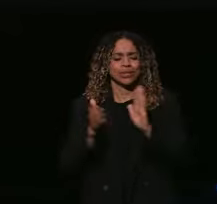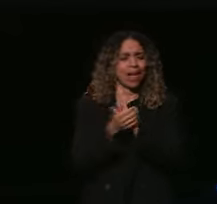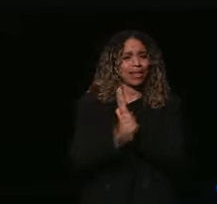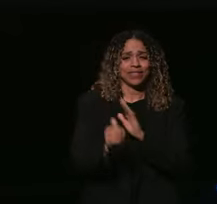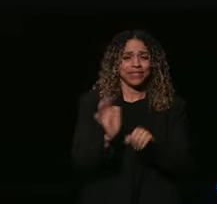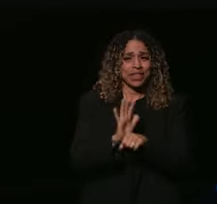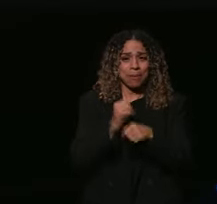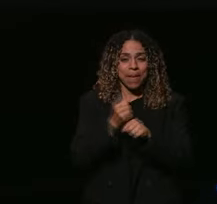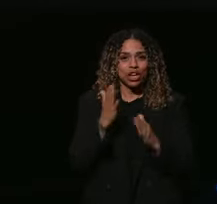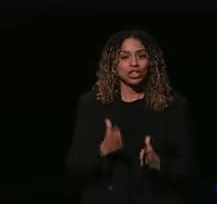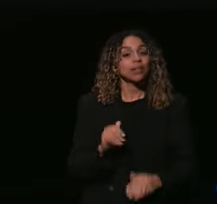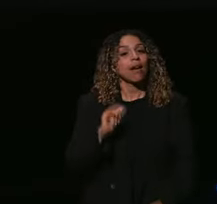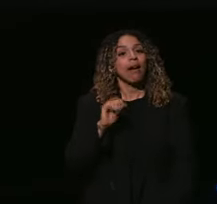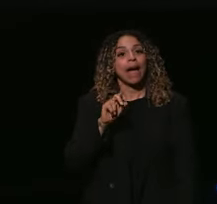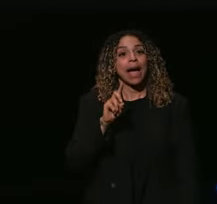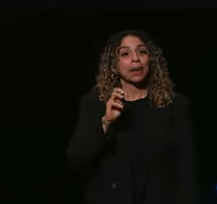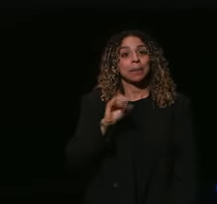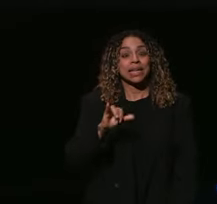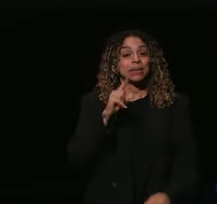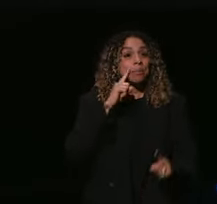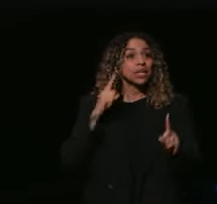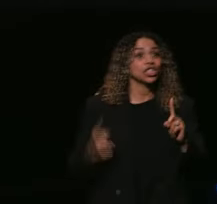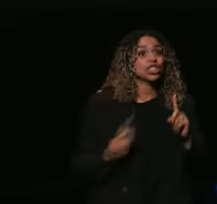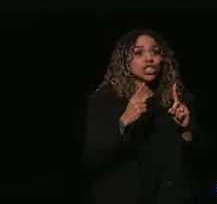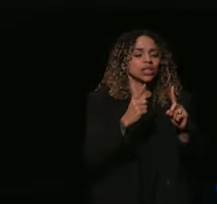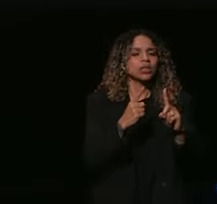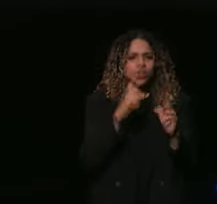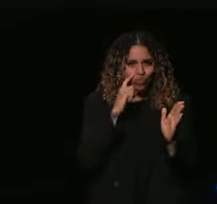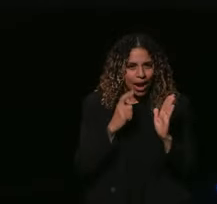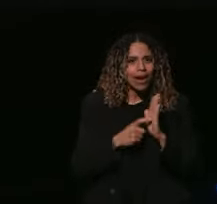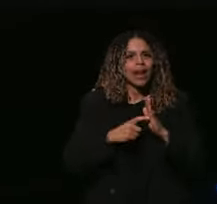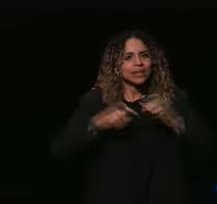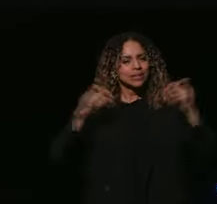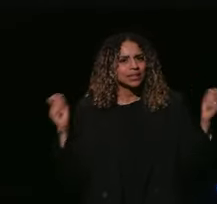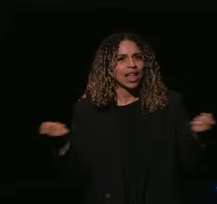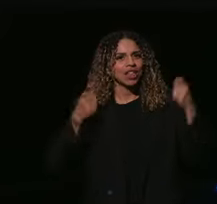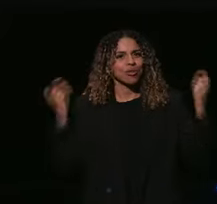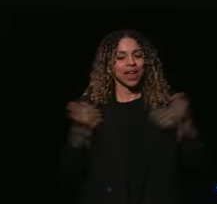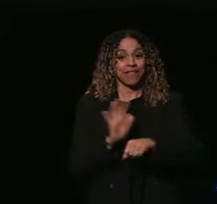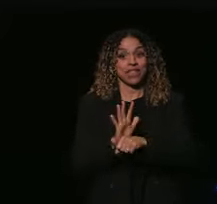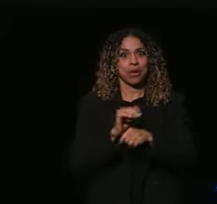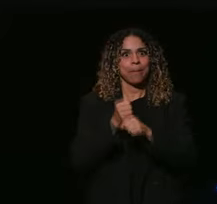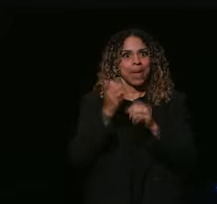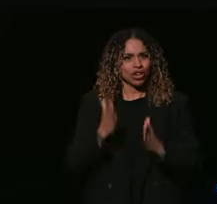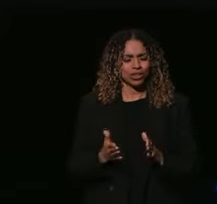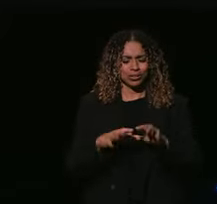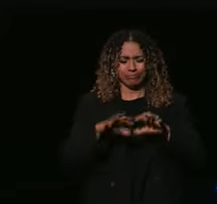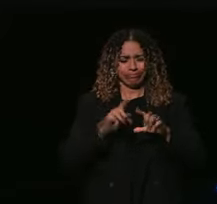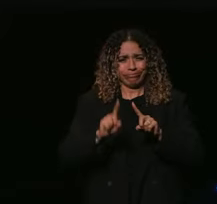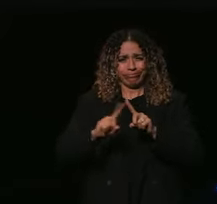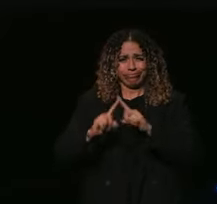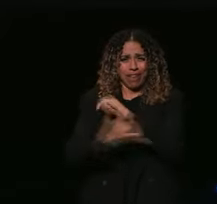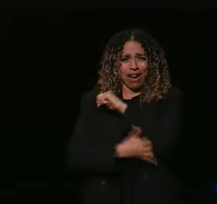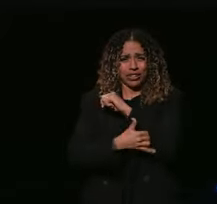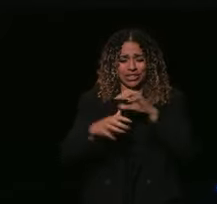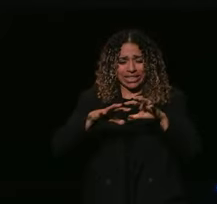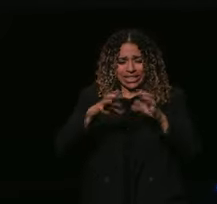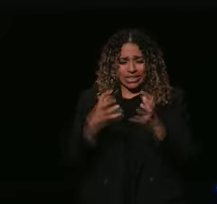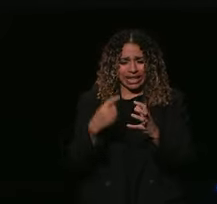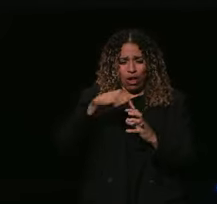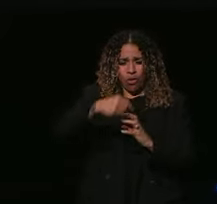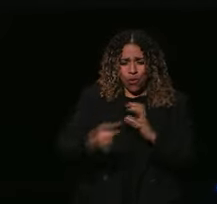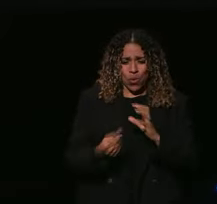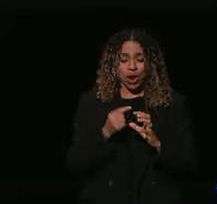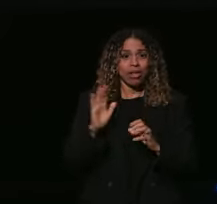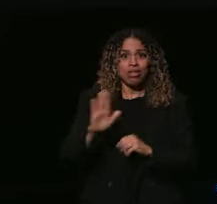know, the Academy's mission is a global one, is to recognize and celebrate filmmakers from all over the world whose work rises to a